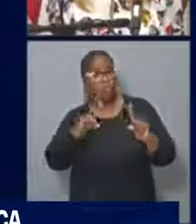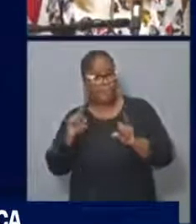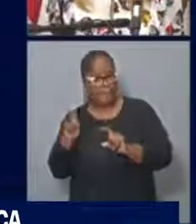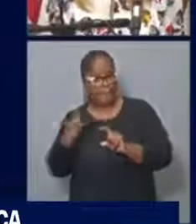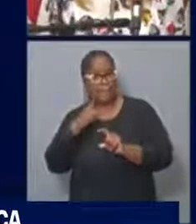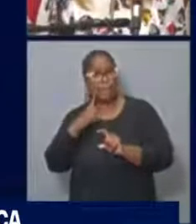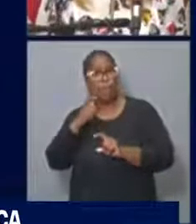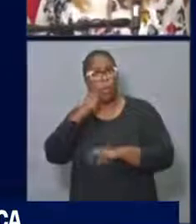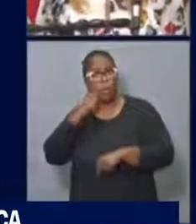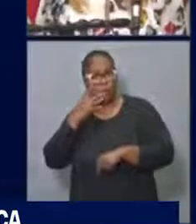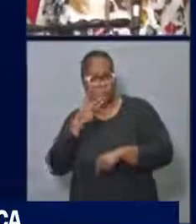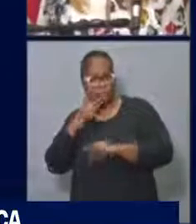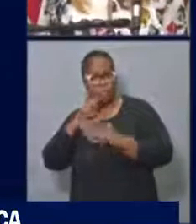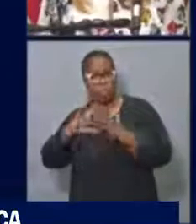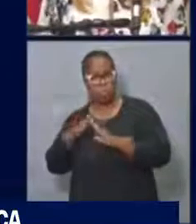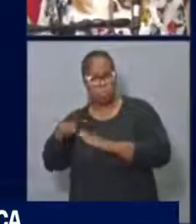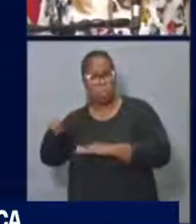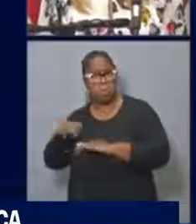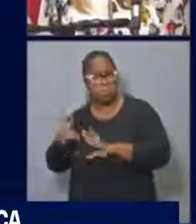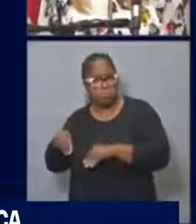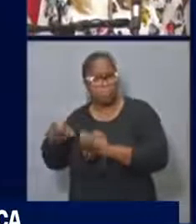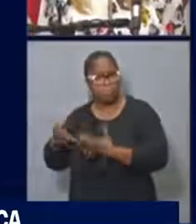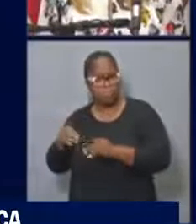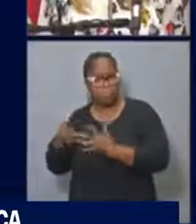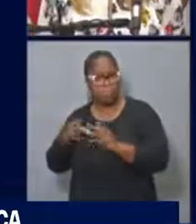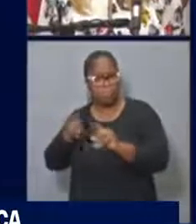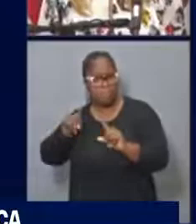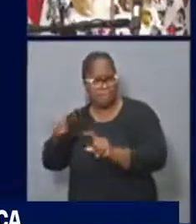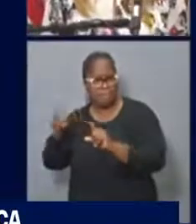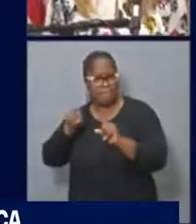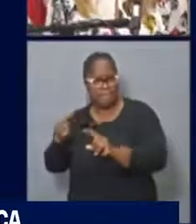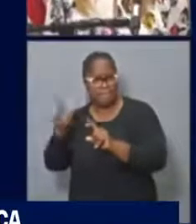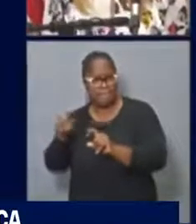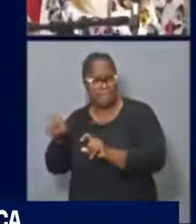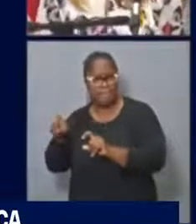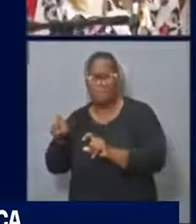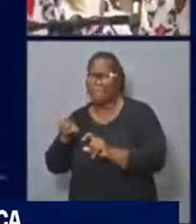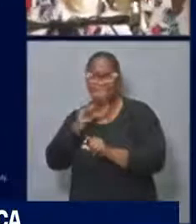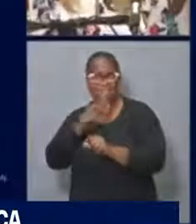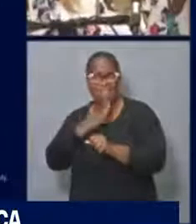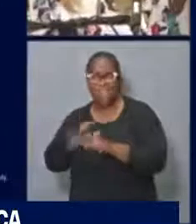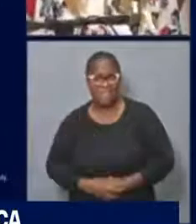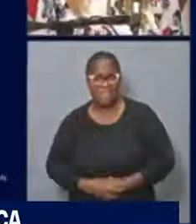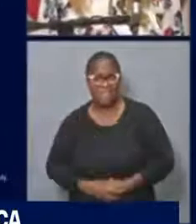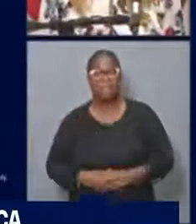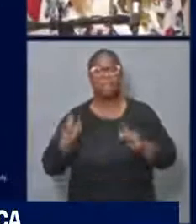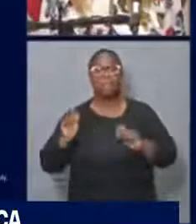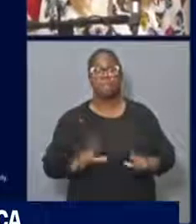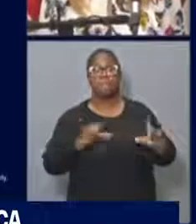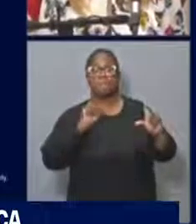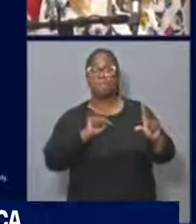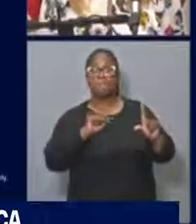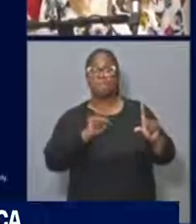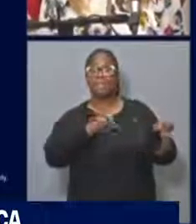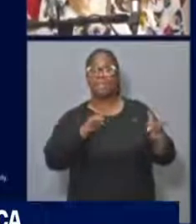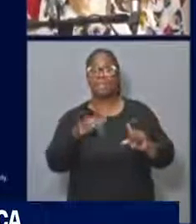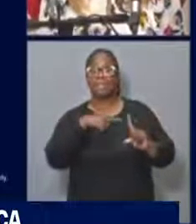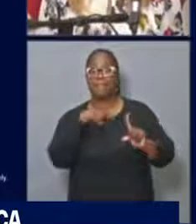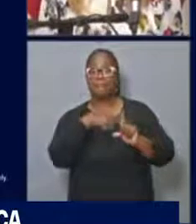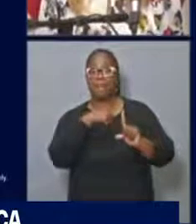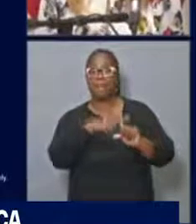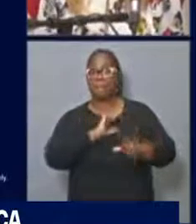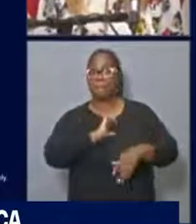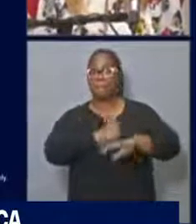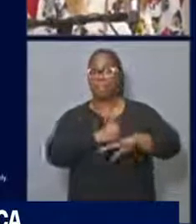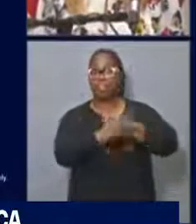certain communities of color, more clearly needs to be done. On the next slide, we will also look at positivity rate by area of